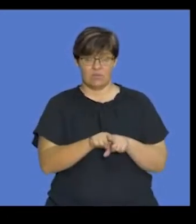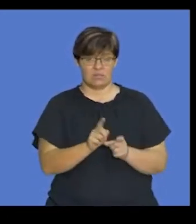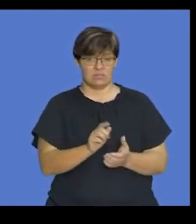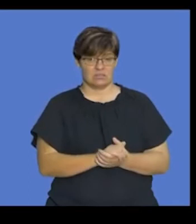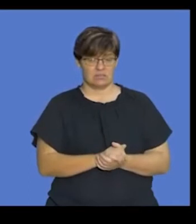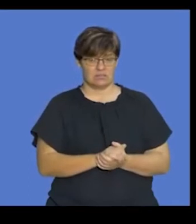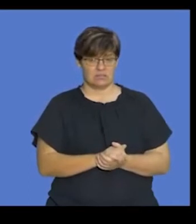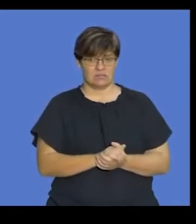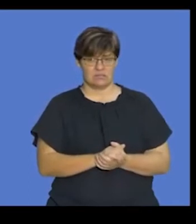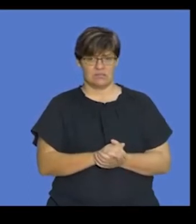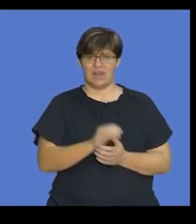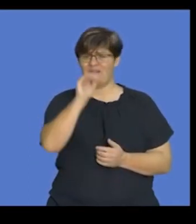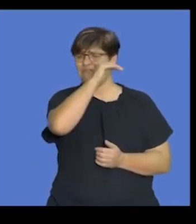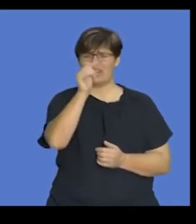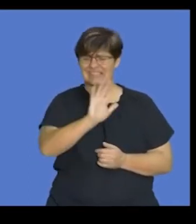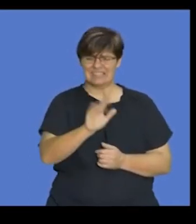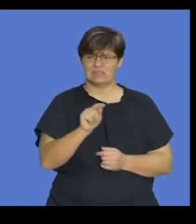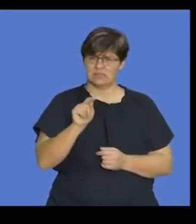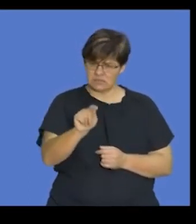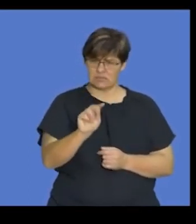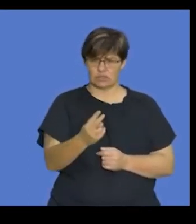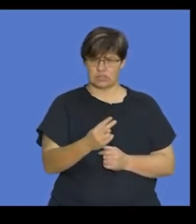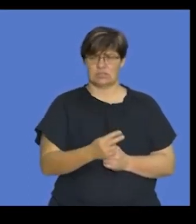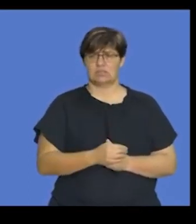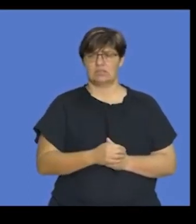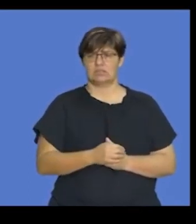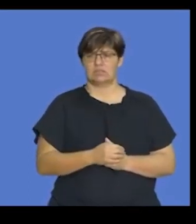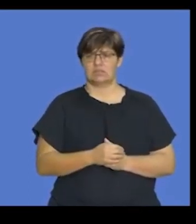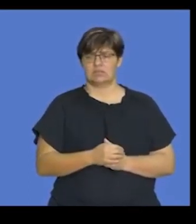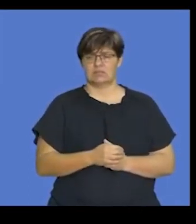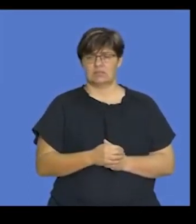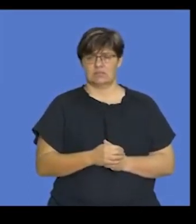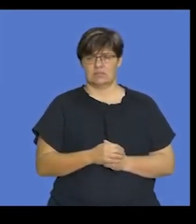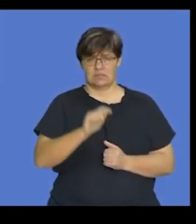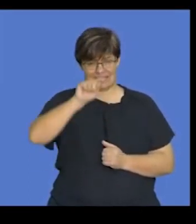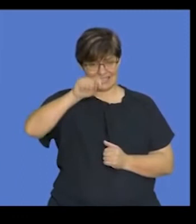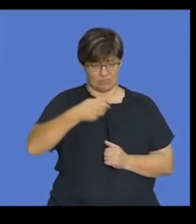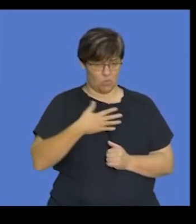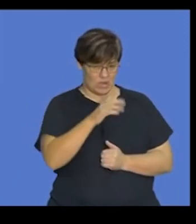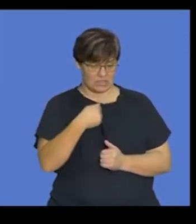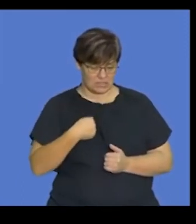No fractions, okay? So we're going to change it into a decimal,